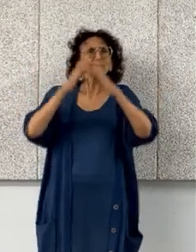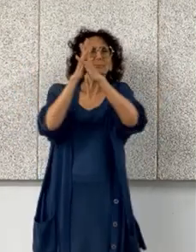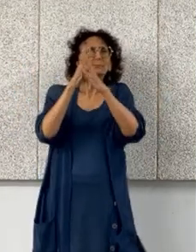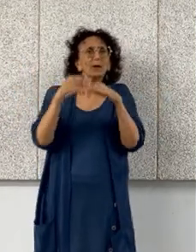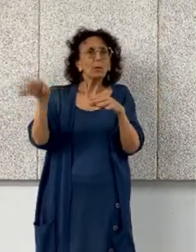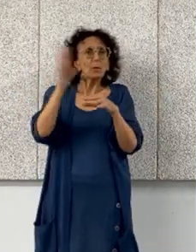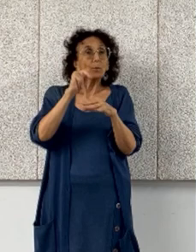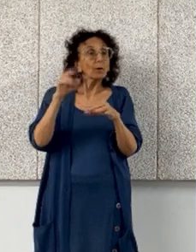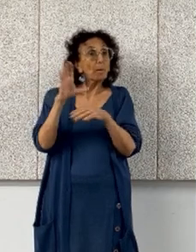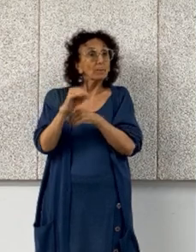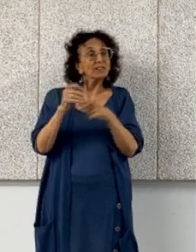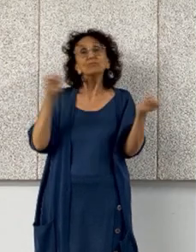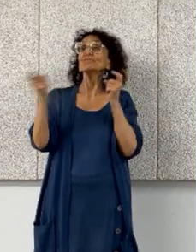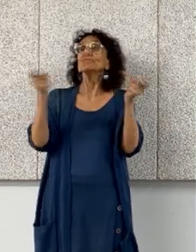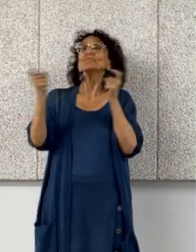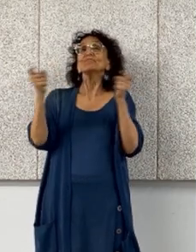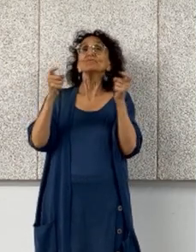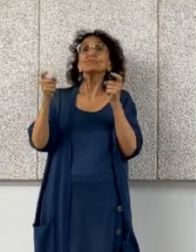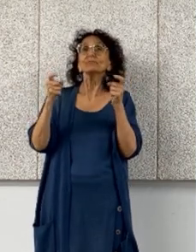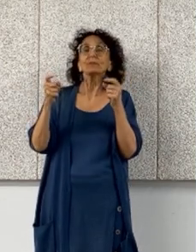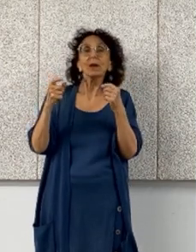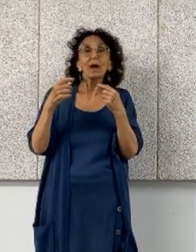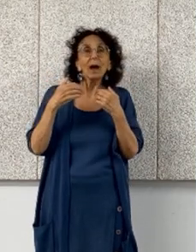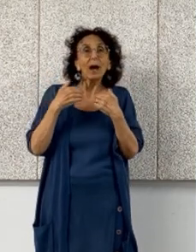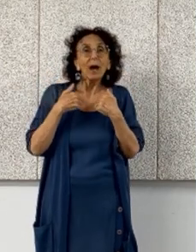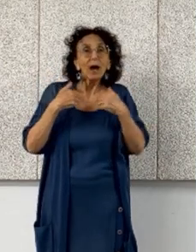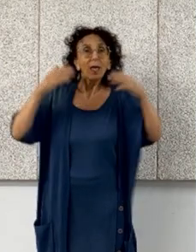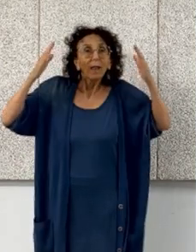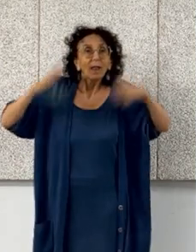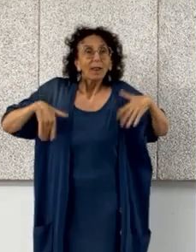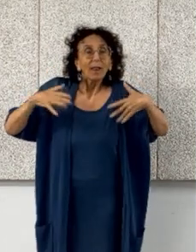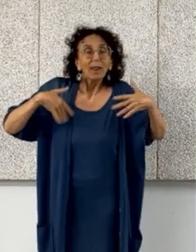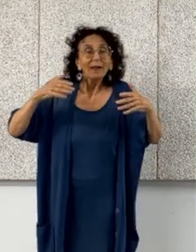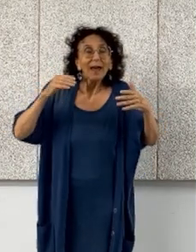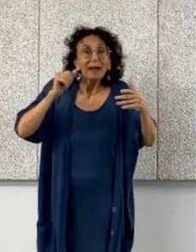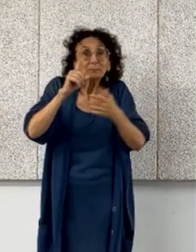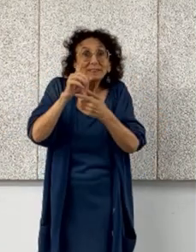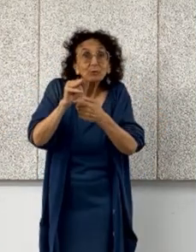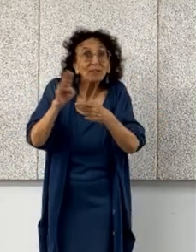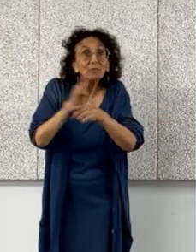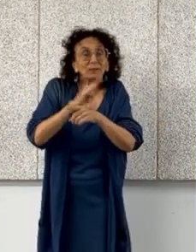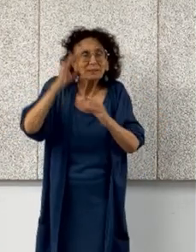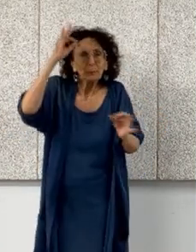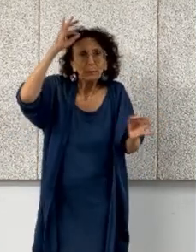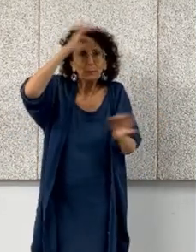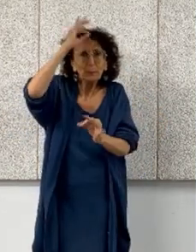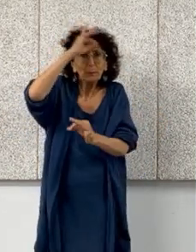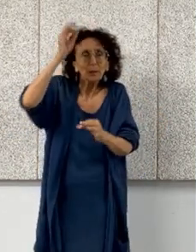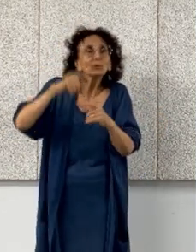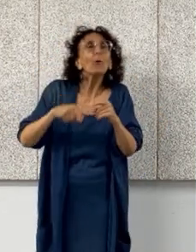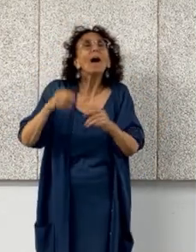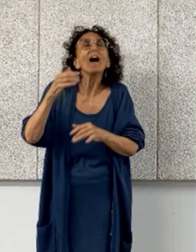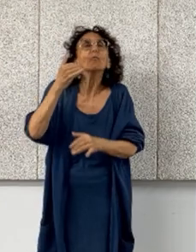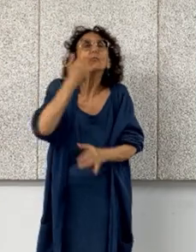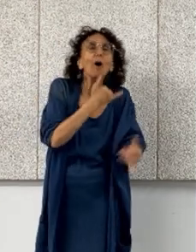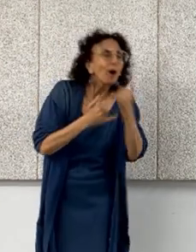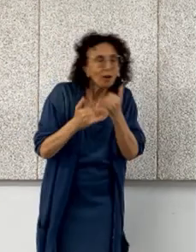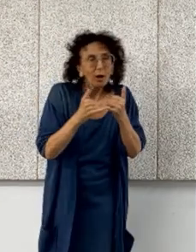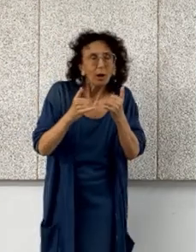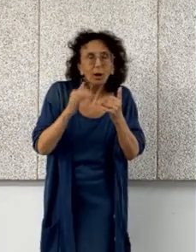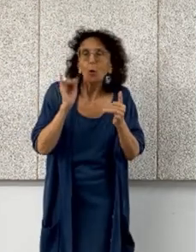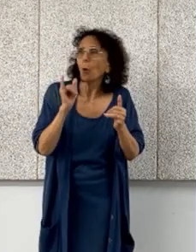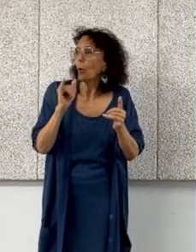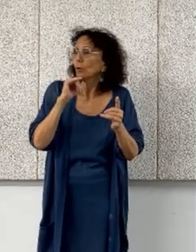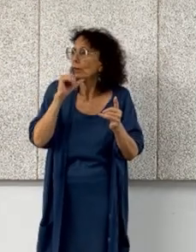thing. Had no administrative or business training, and so generally I just learned by doing things wrong not to do them wrong a second